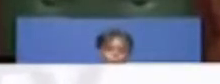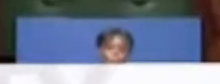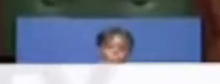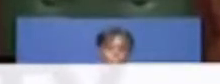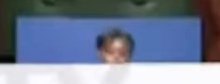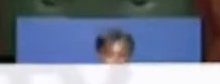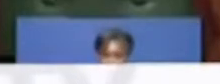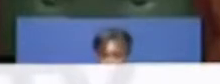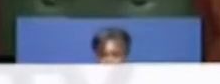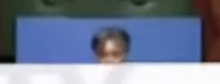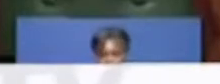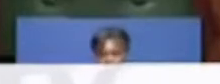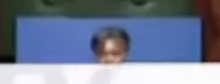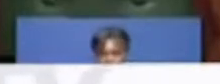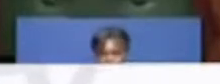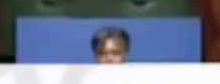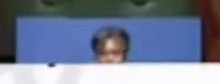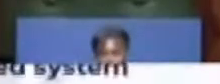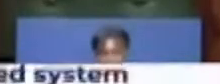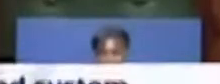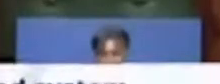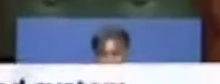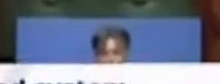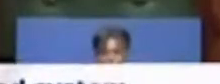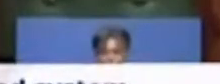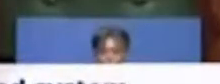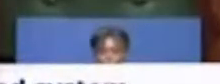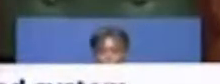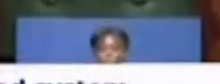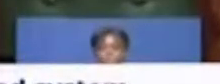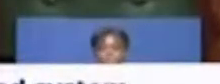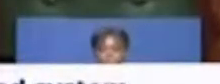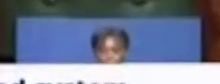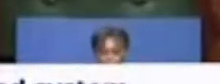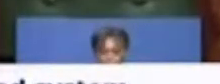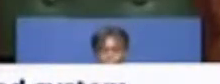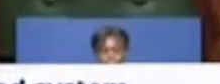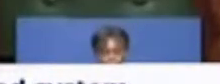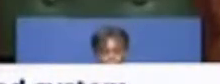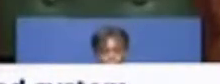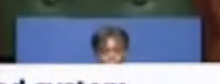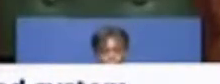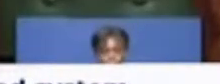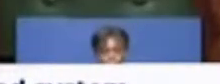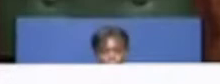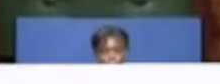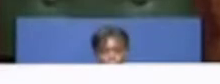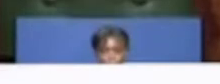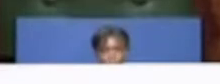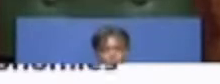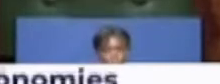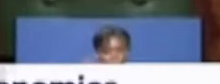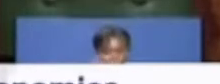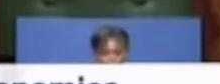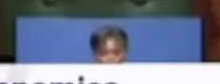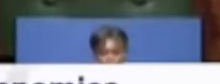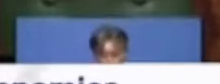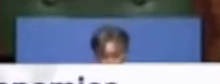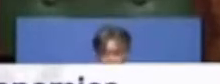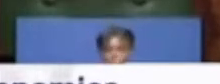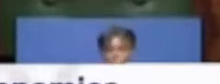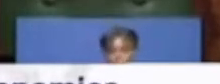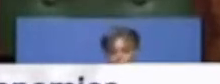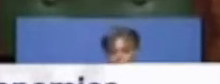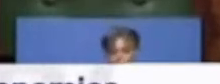inspiration. For Kenya to lead towards this course, on assuming the presidency for my second term, I